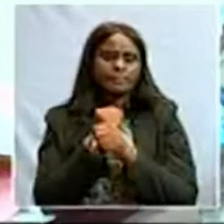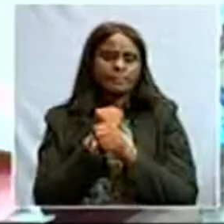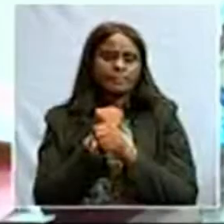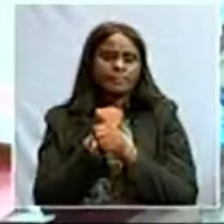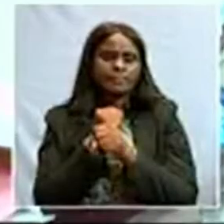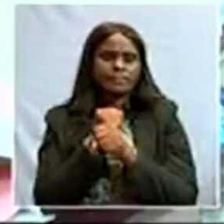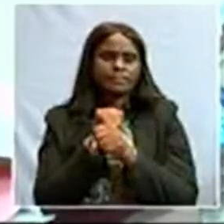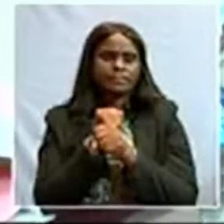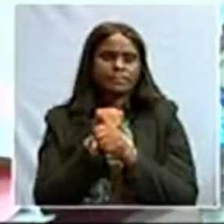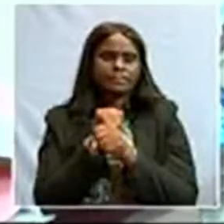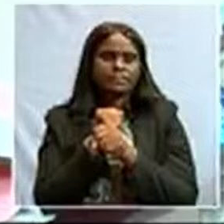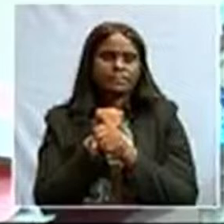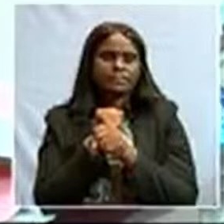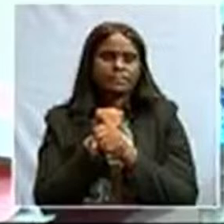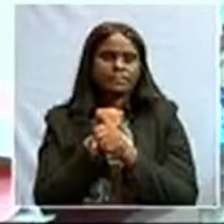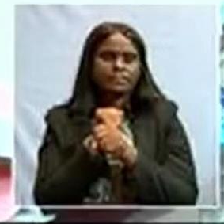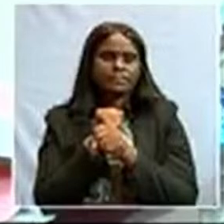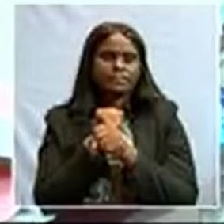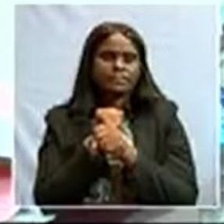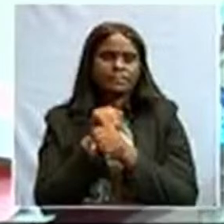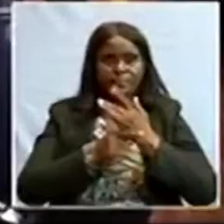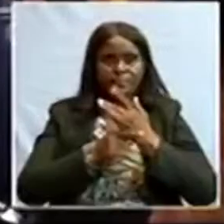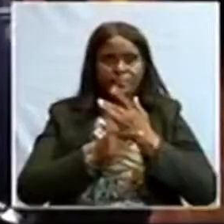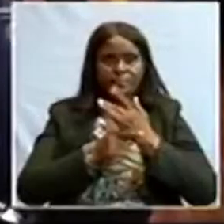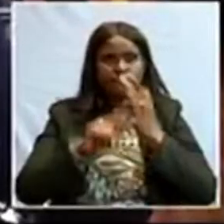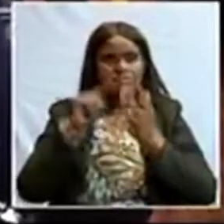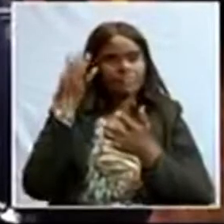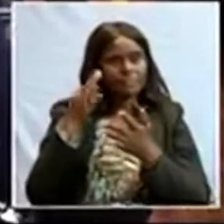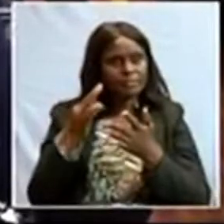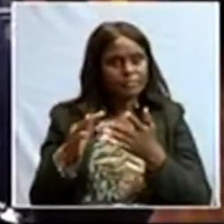Yes, so maybe clerk